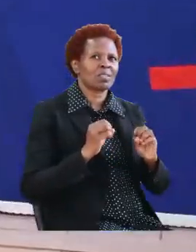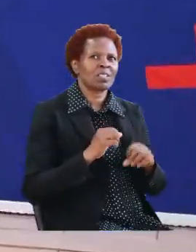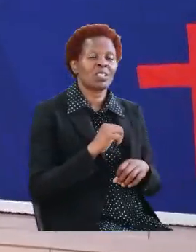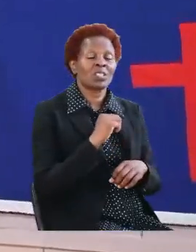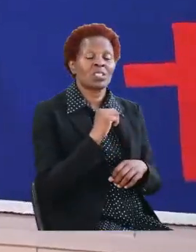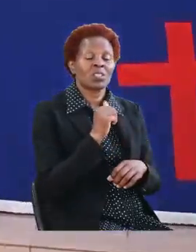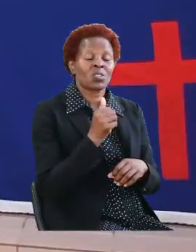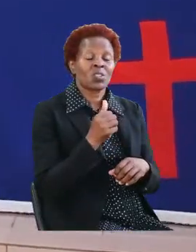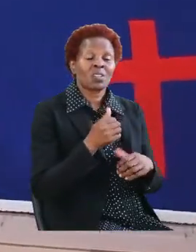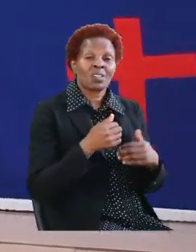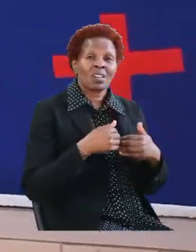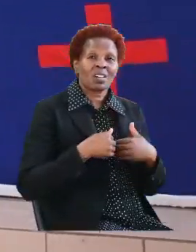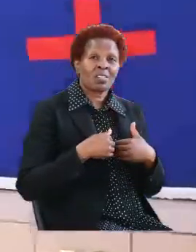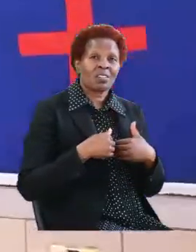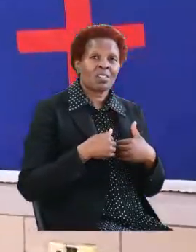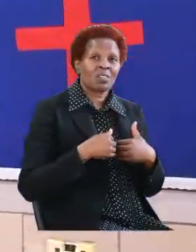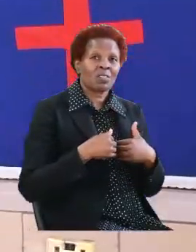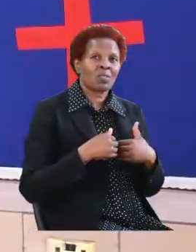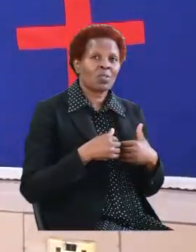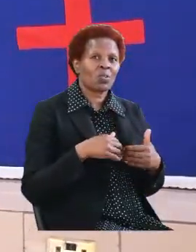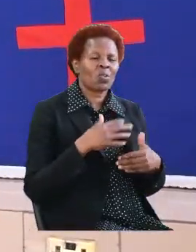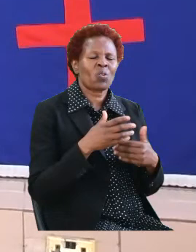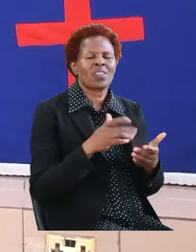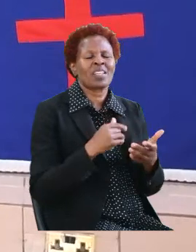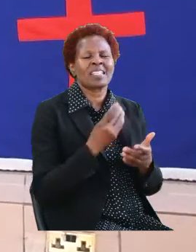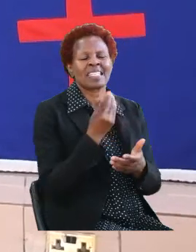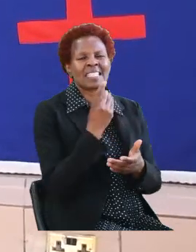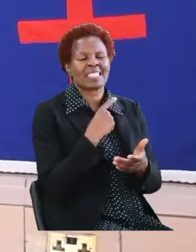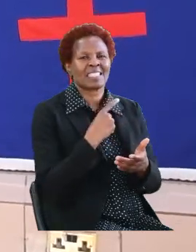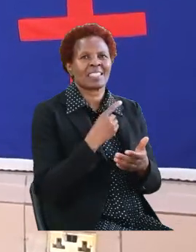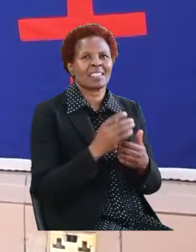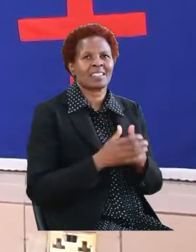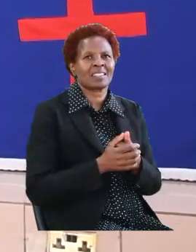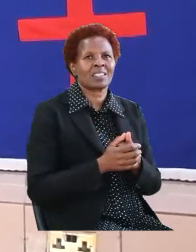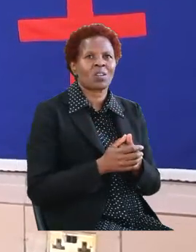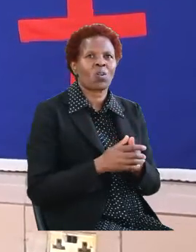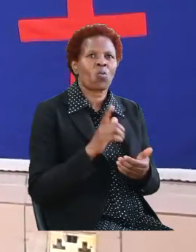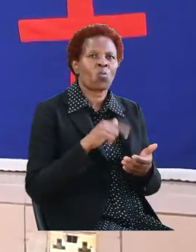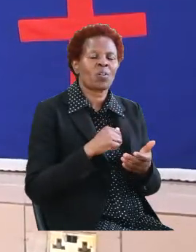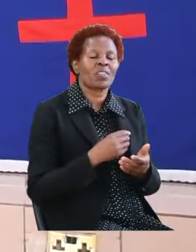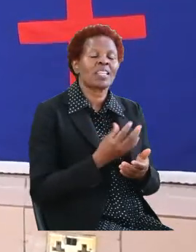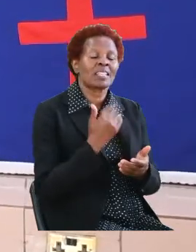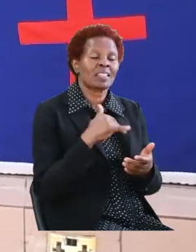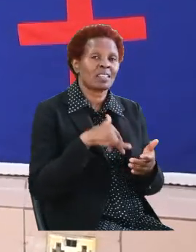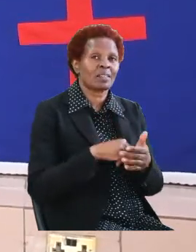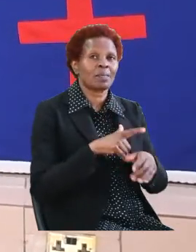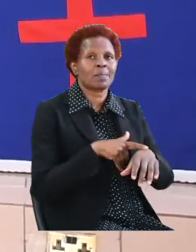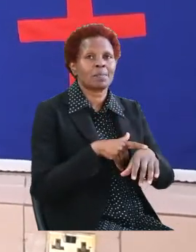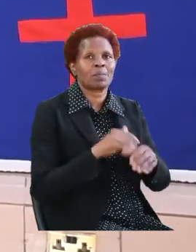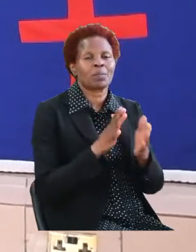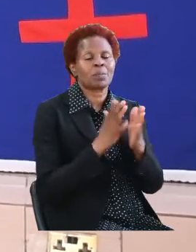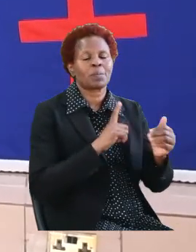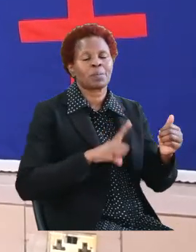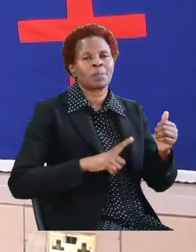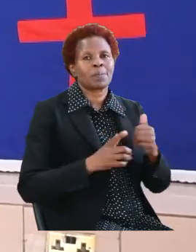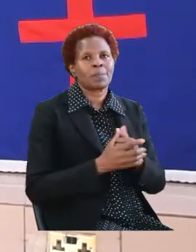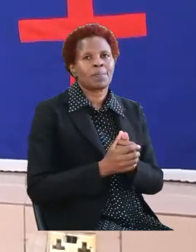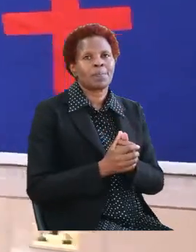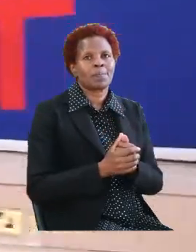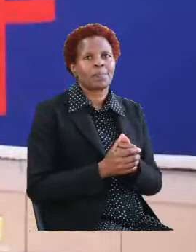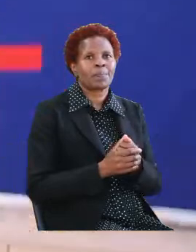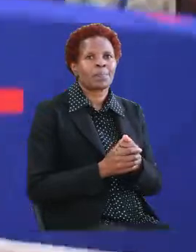have that which they expected or that which they needed at that moment. Praise the name of the Lord.